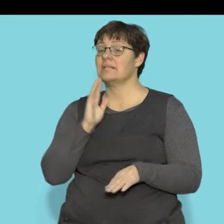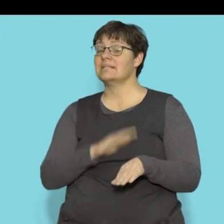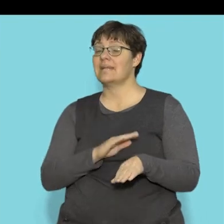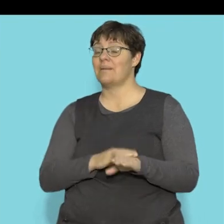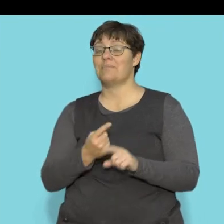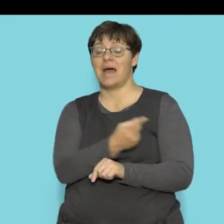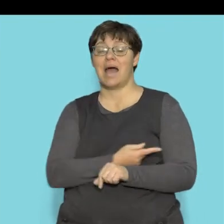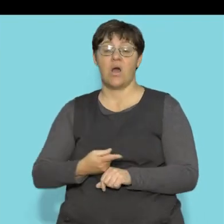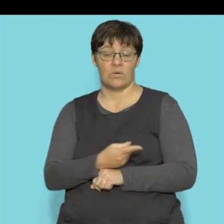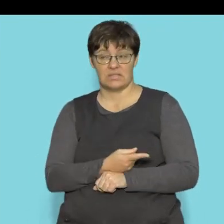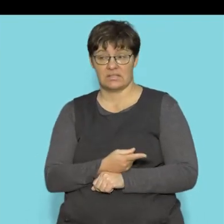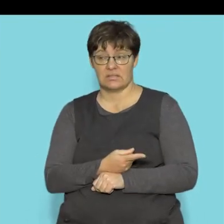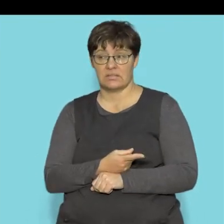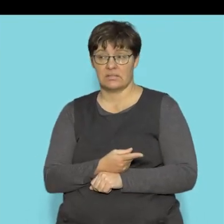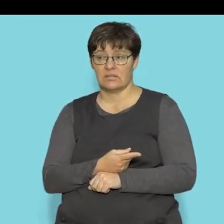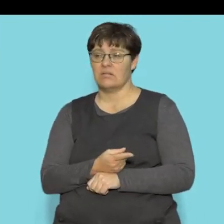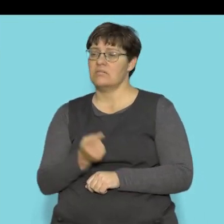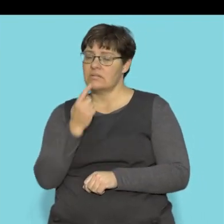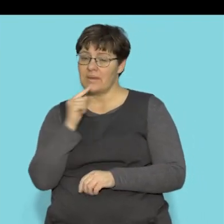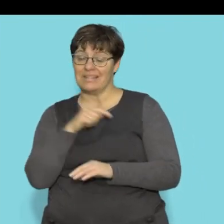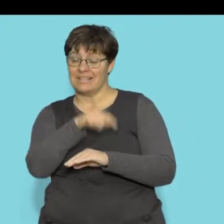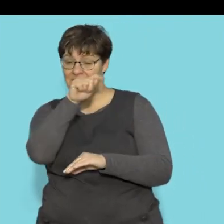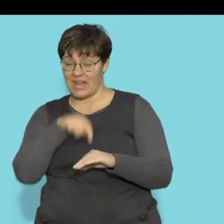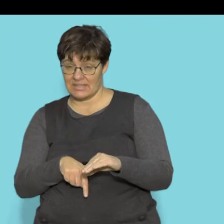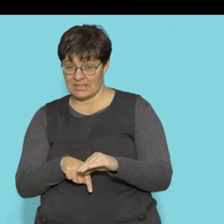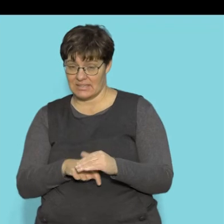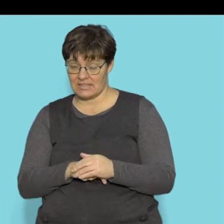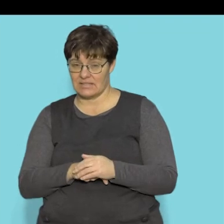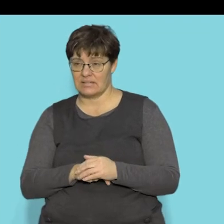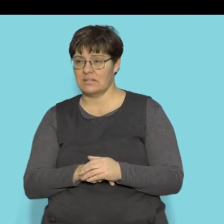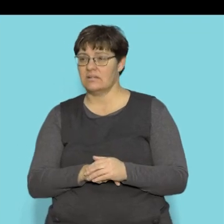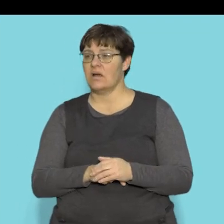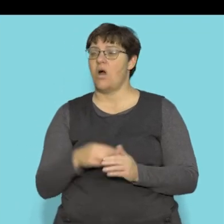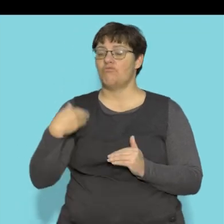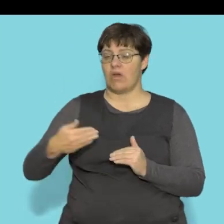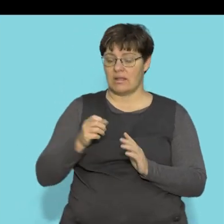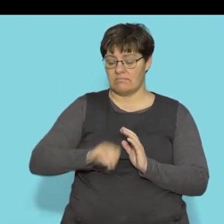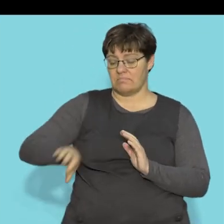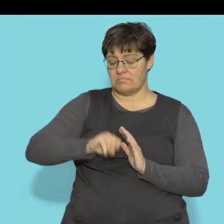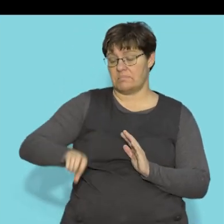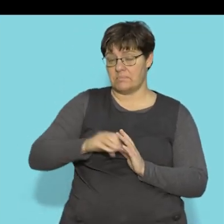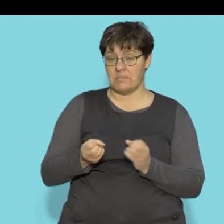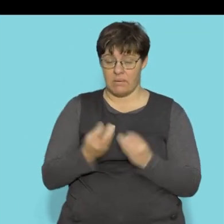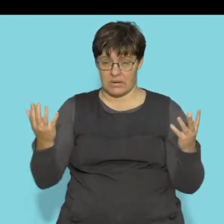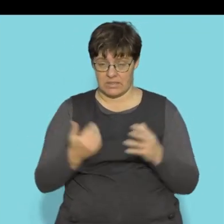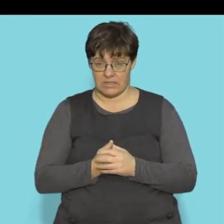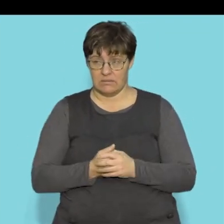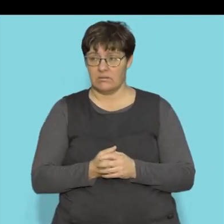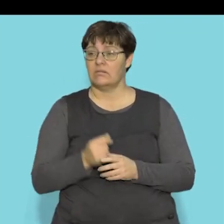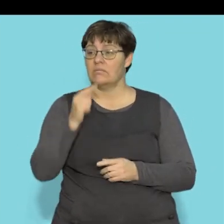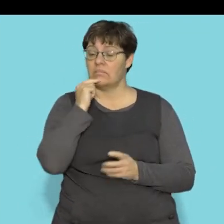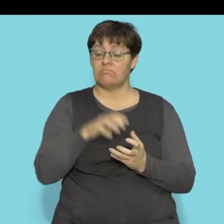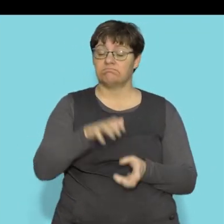And I want to know the time in hours that this takes. So I'm going to have to divide this by the rate of pumping.